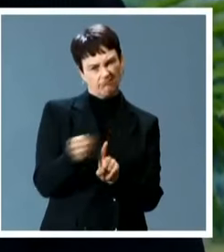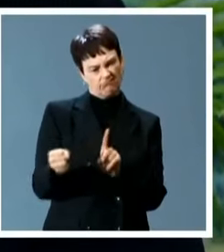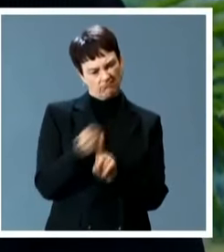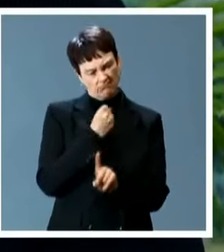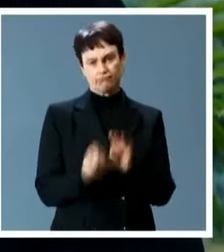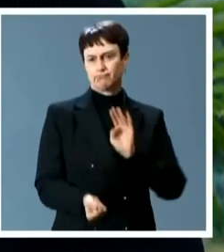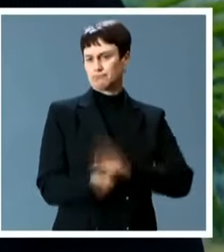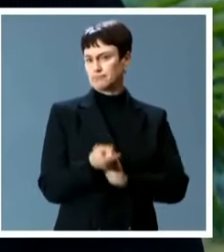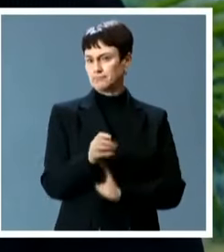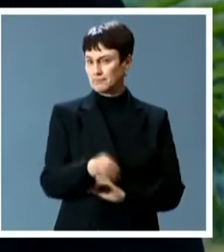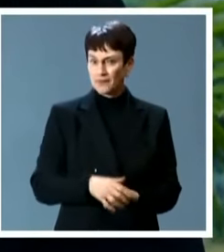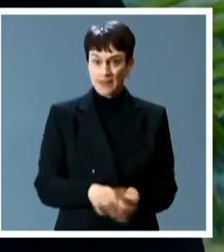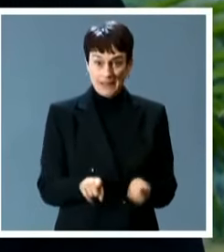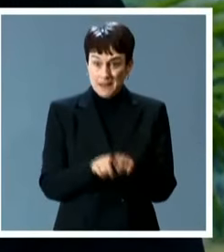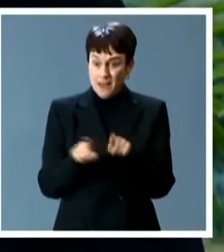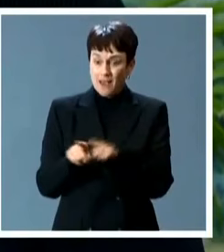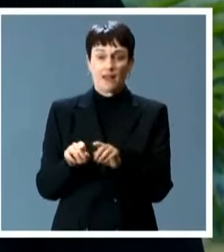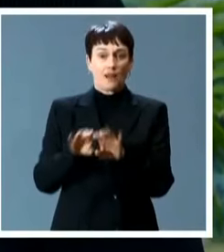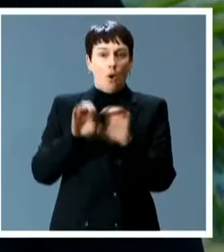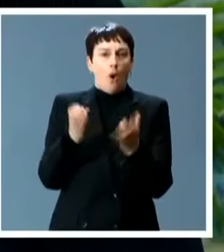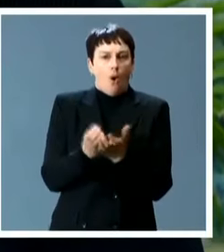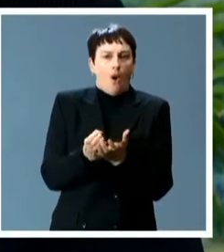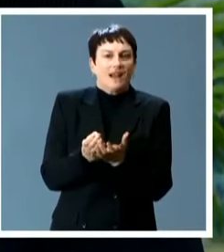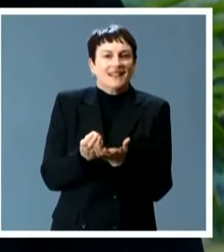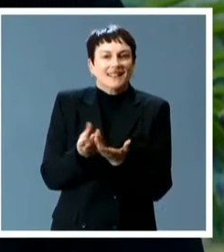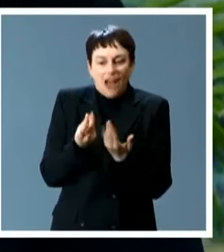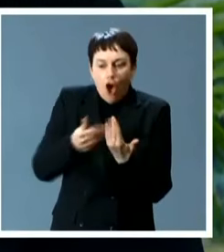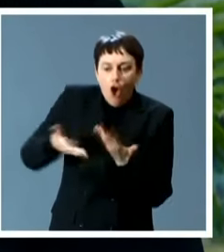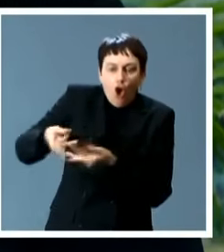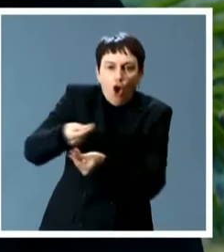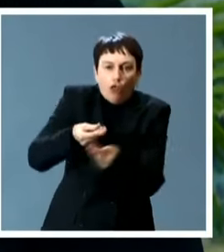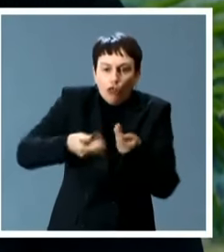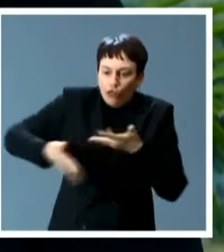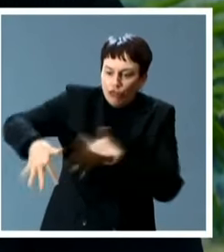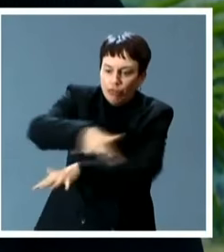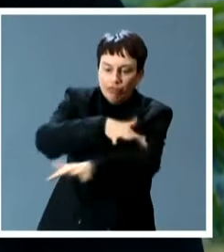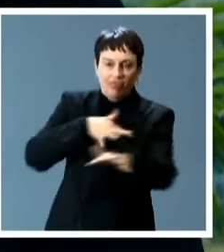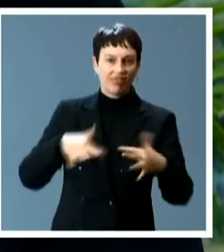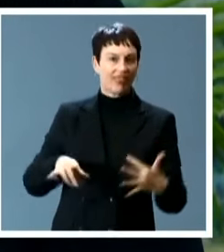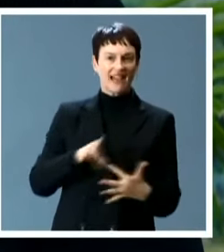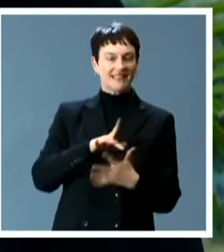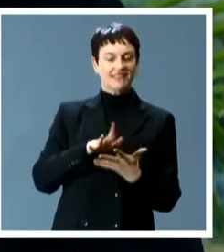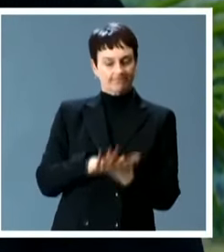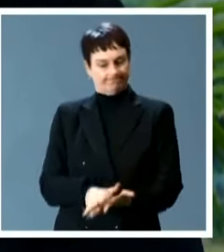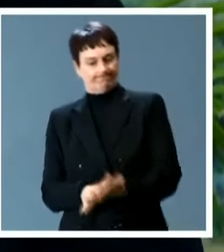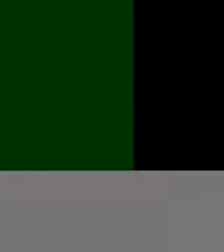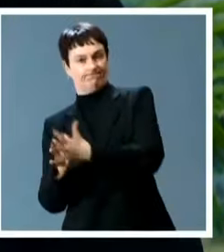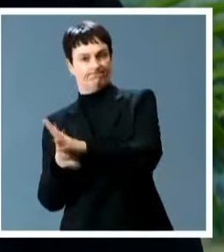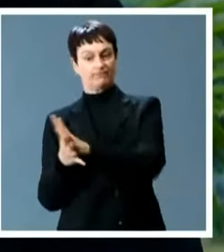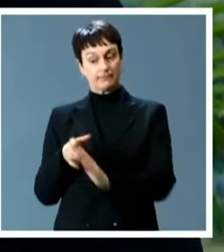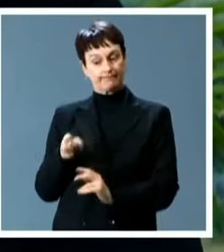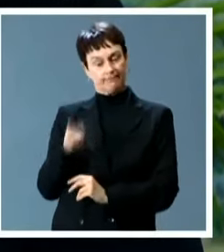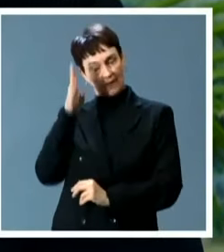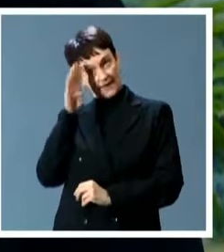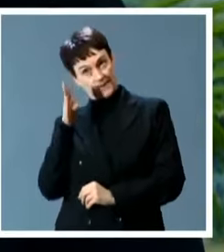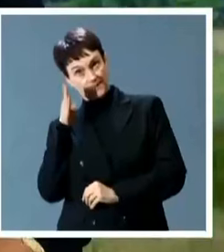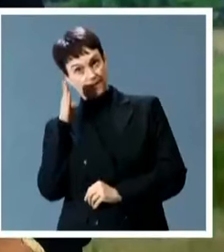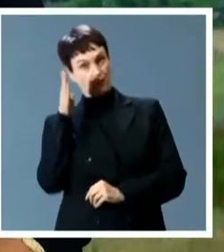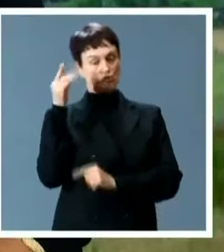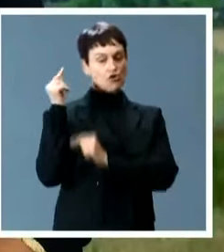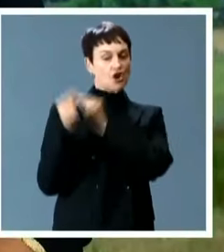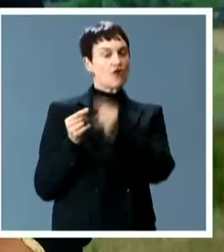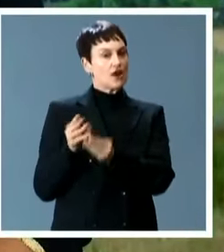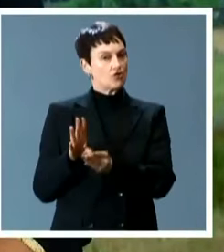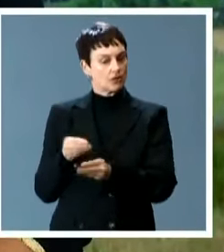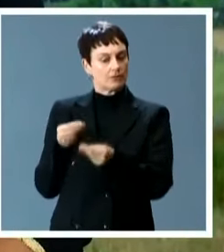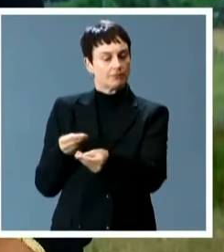of ecosystems that threaten the sustainability of the planet for future generations. As